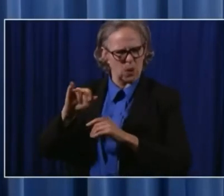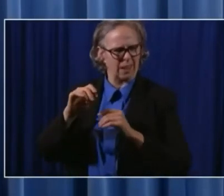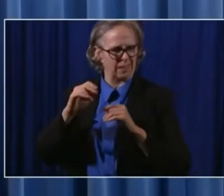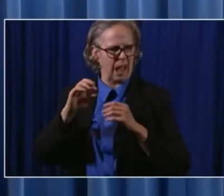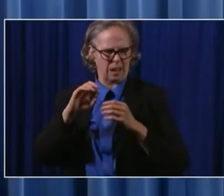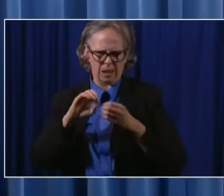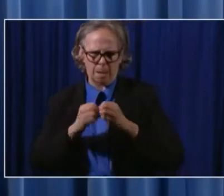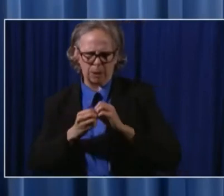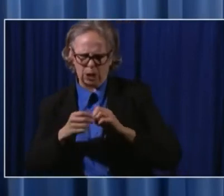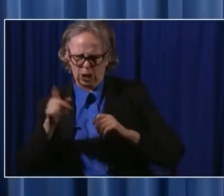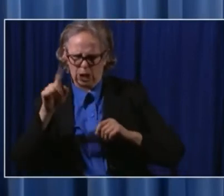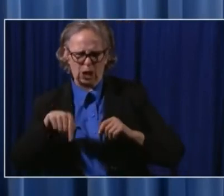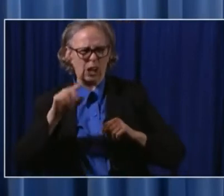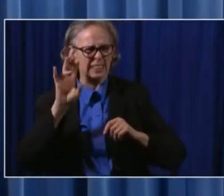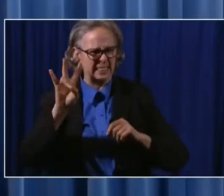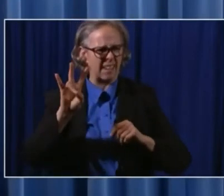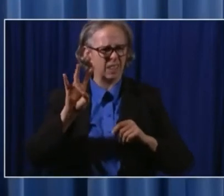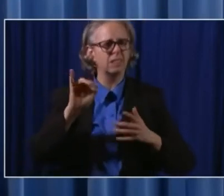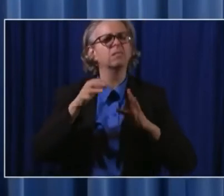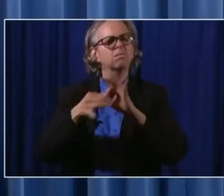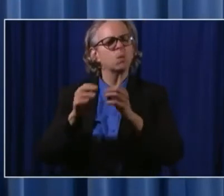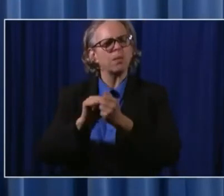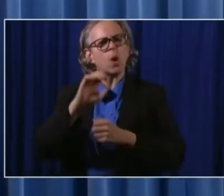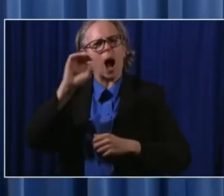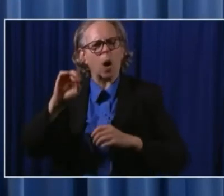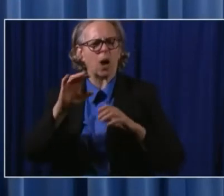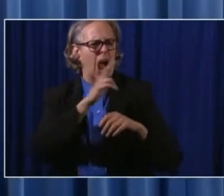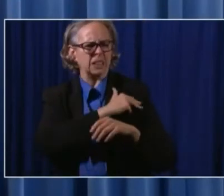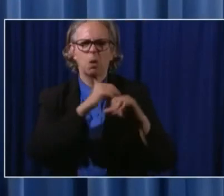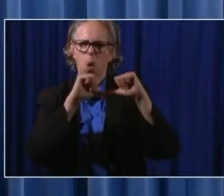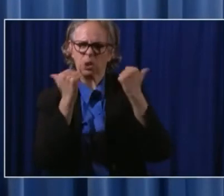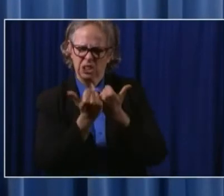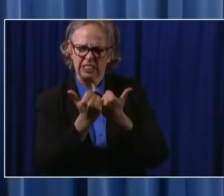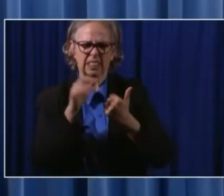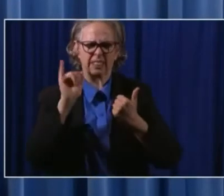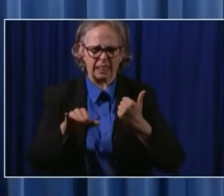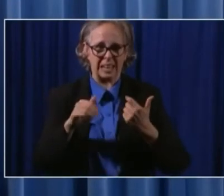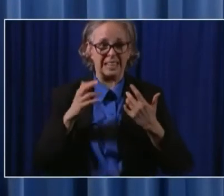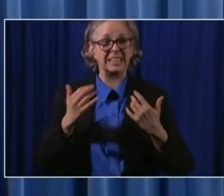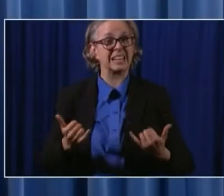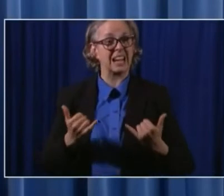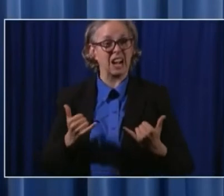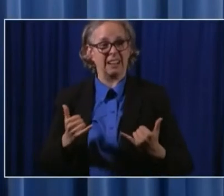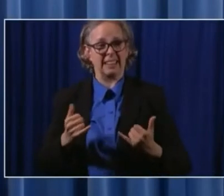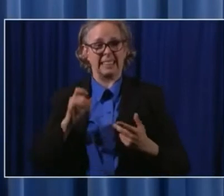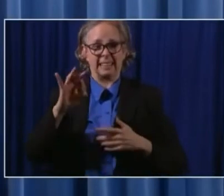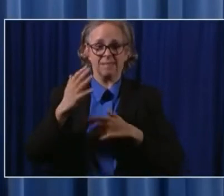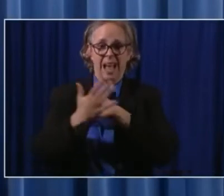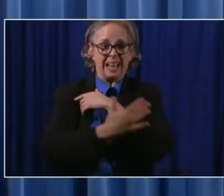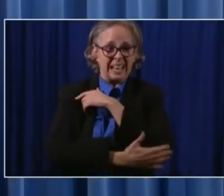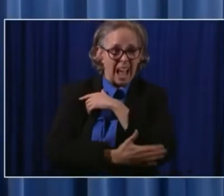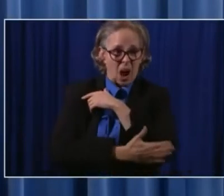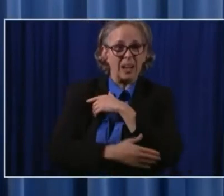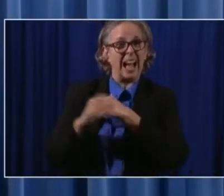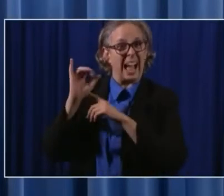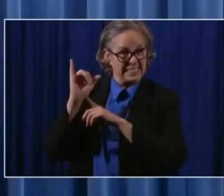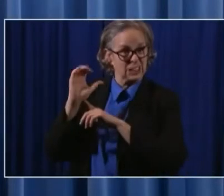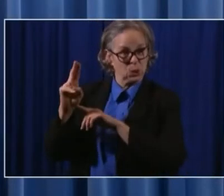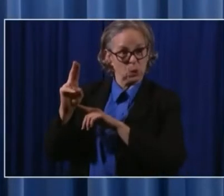hospitals. Currently, this indicator is triggered if the ICU capacity for a county's hospital region exceeds 80% of